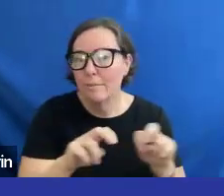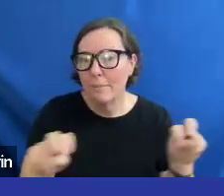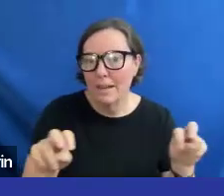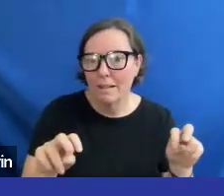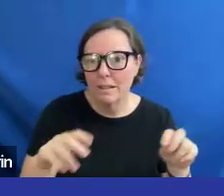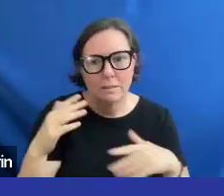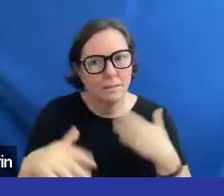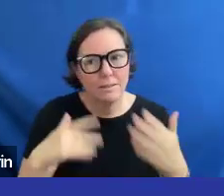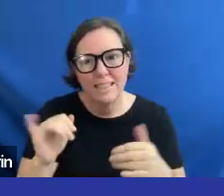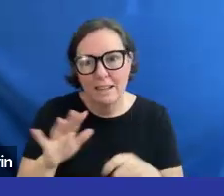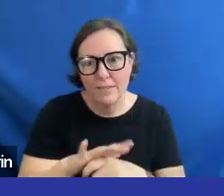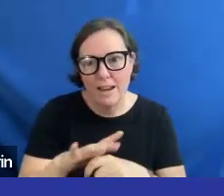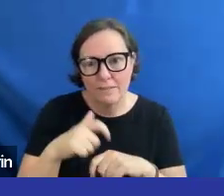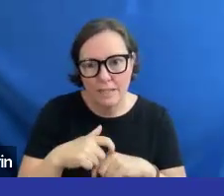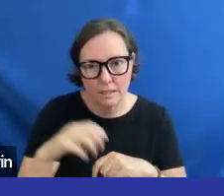as time allows.